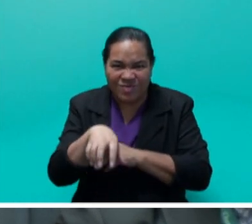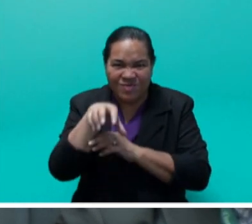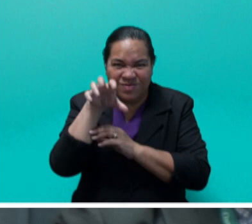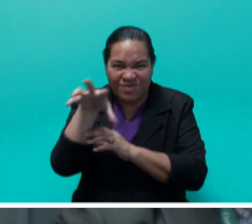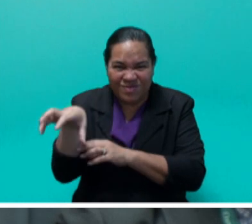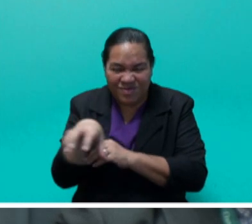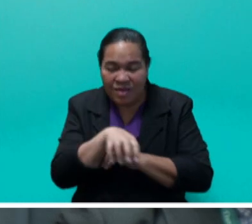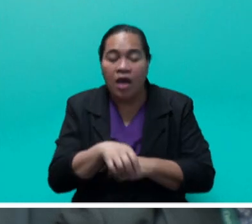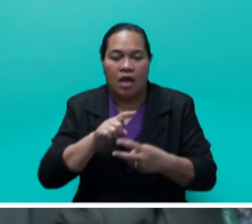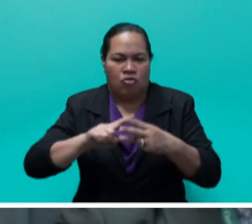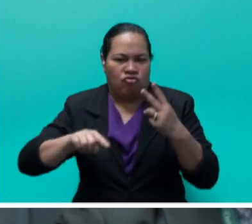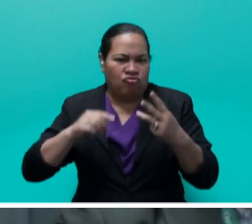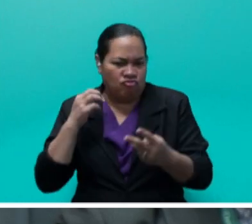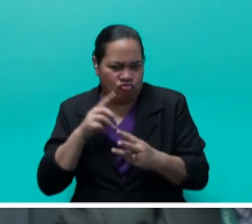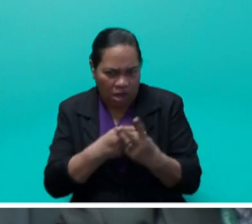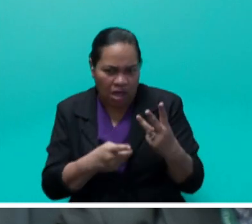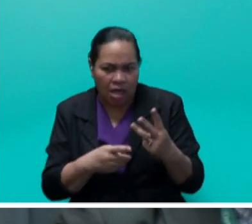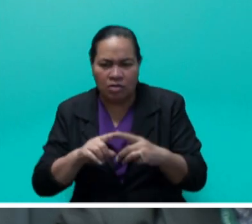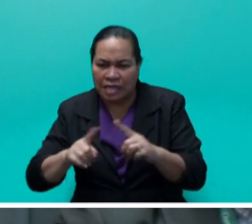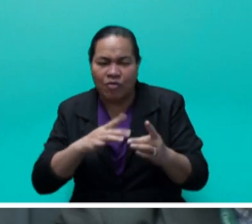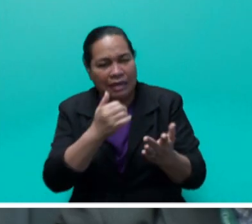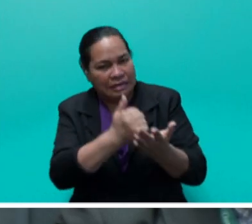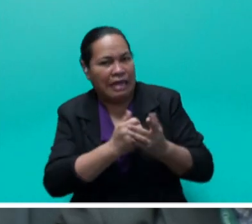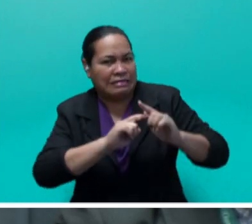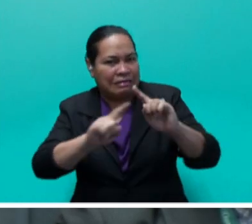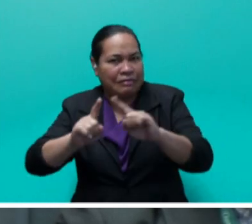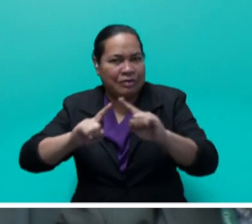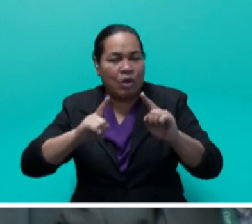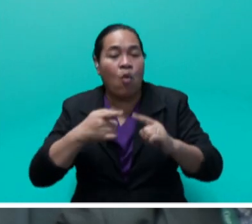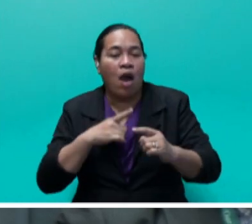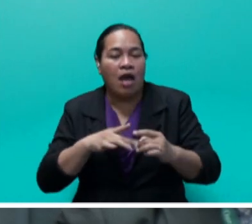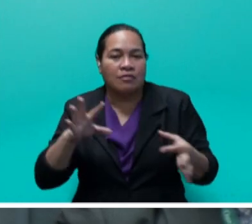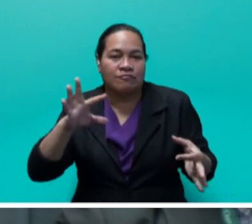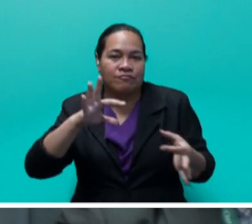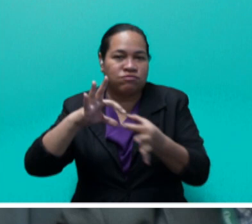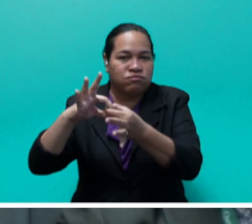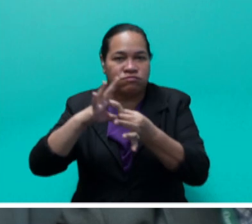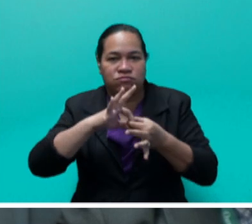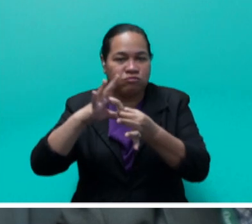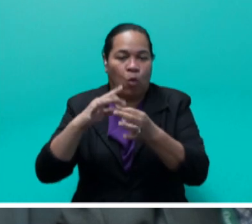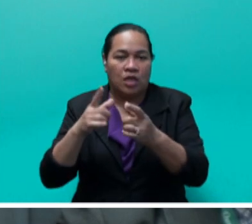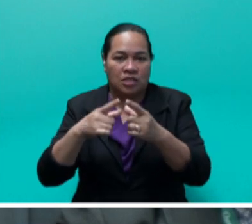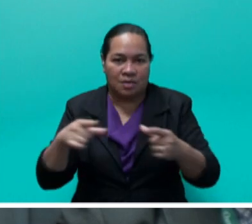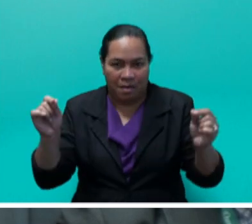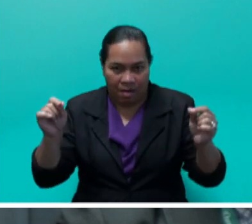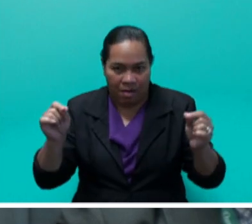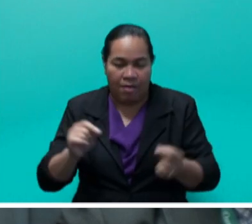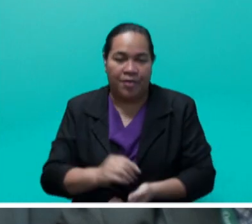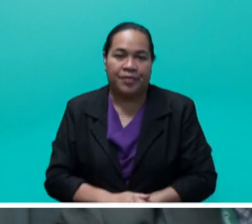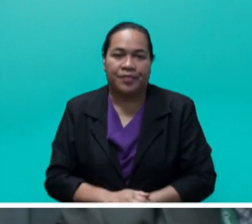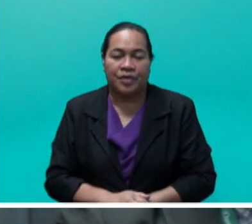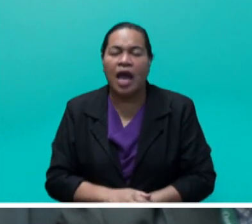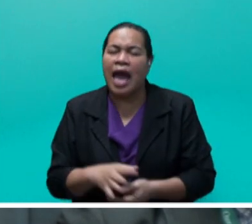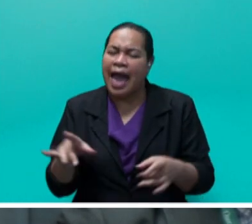development assistance through this international cooperation system. Mr. Speaker, sir,